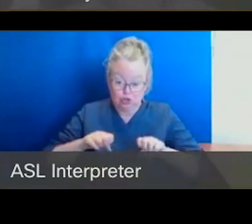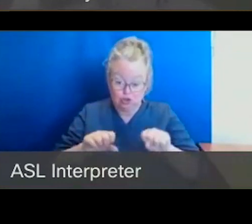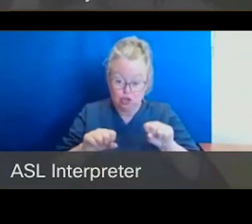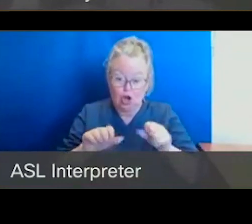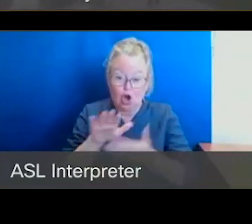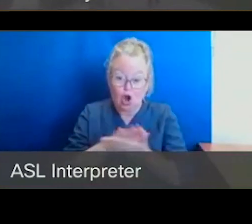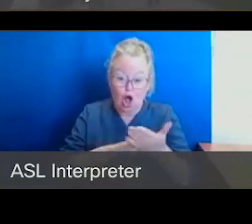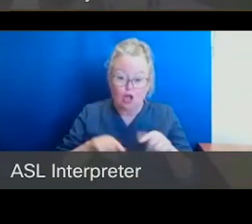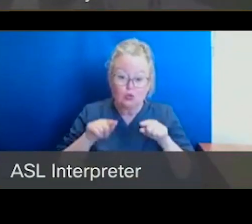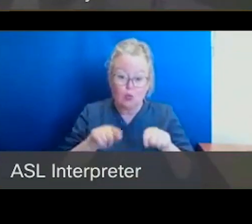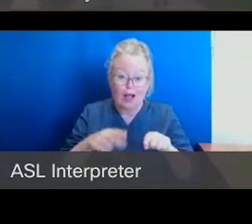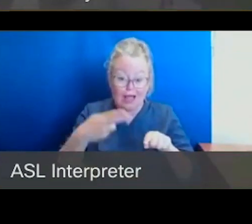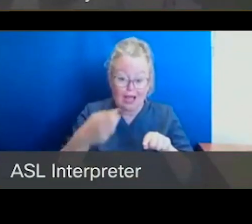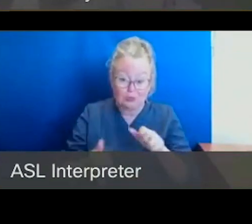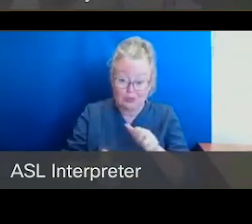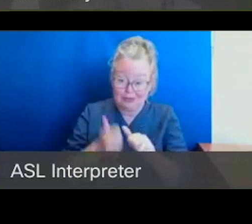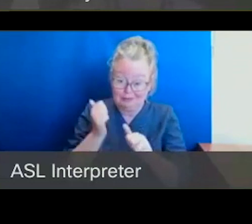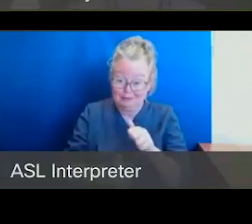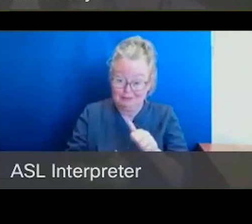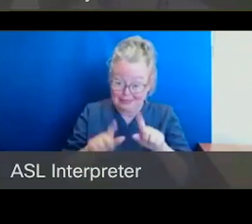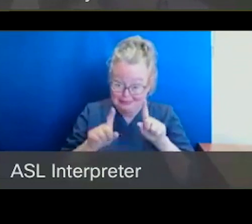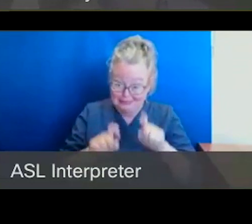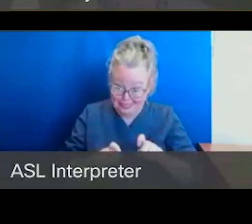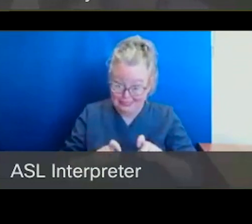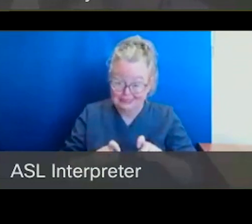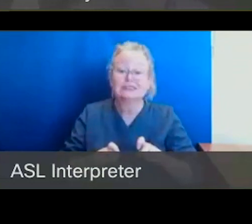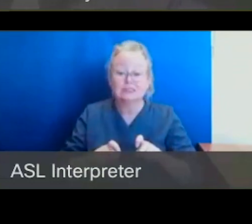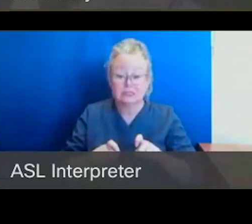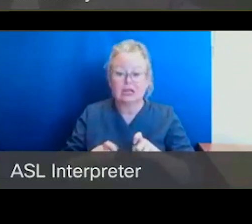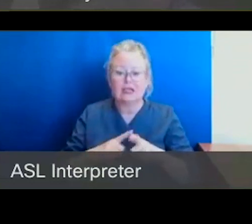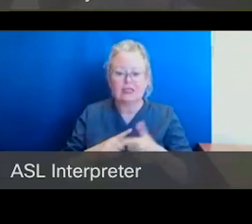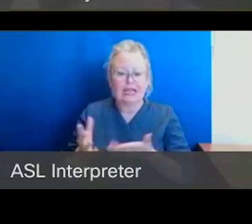if they passed the test for the course, they would